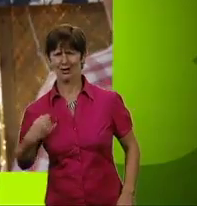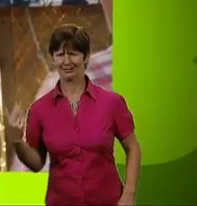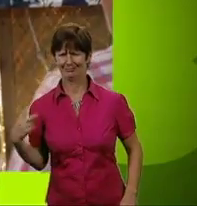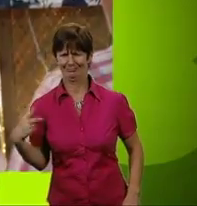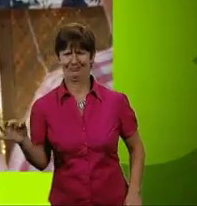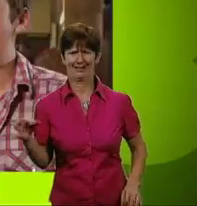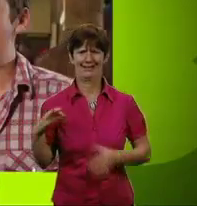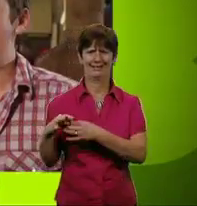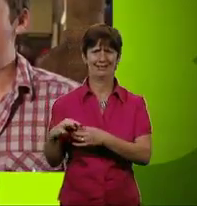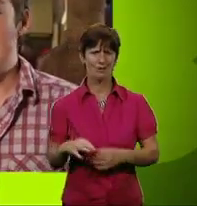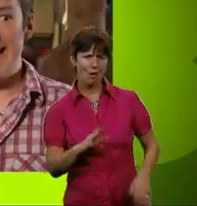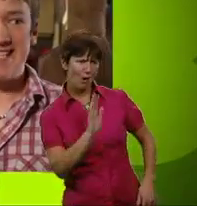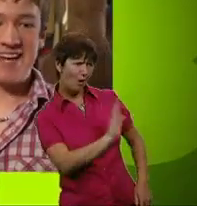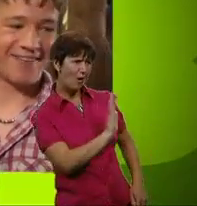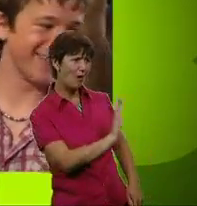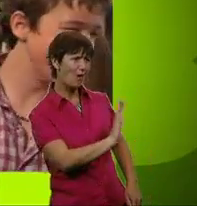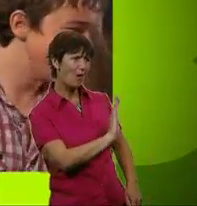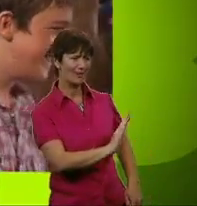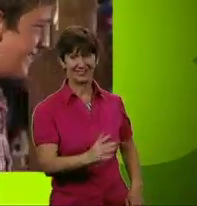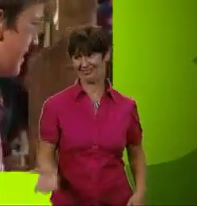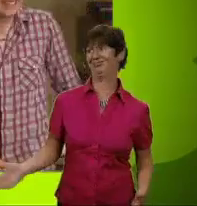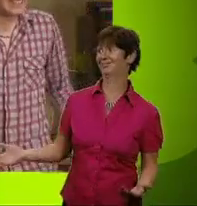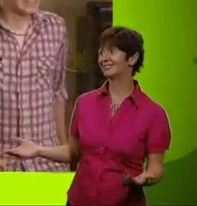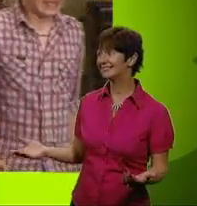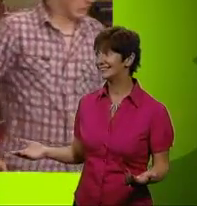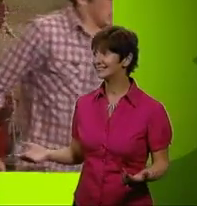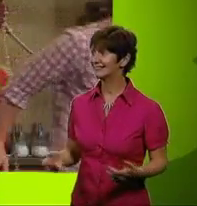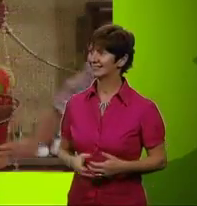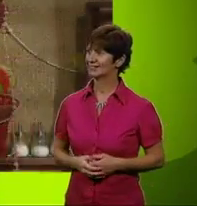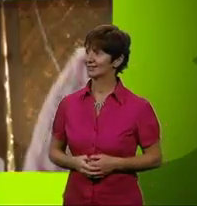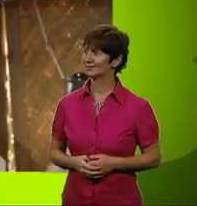Well, don't even go there. As if.